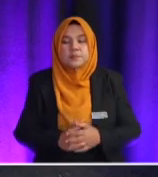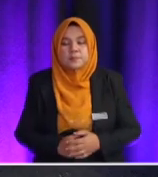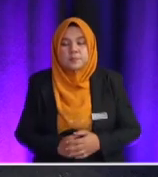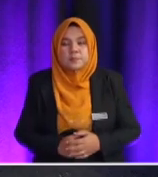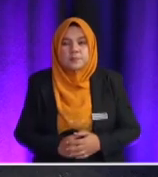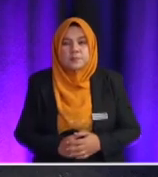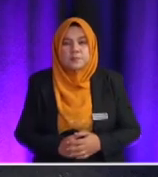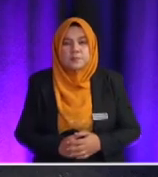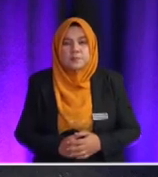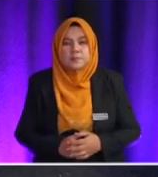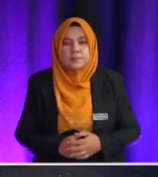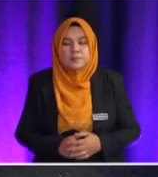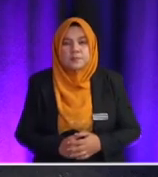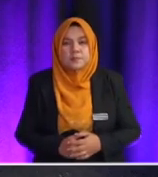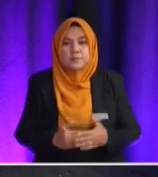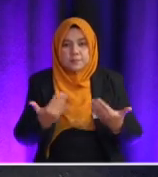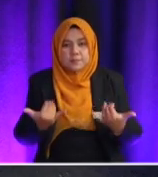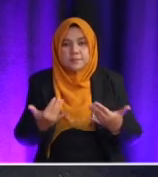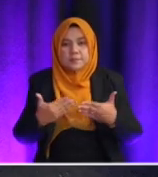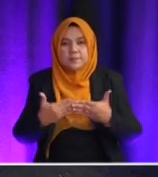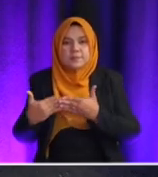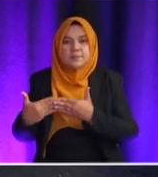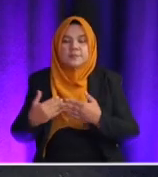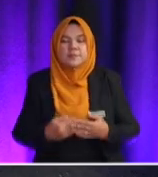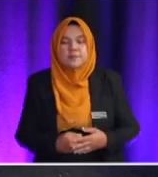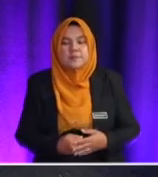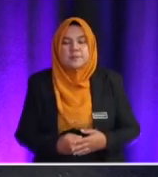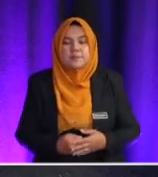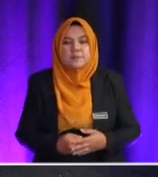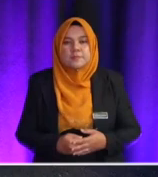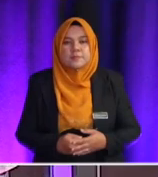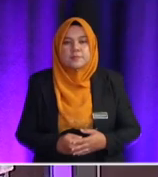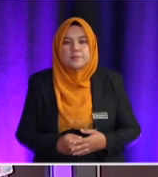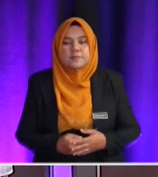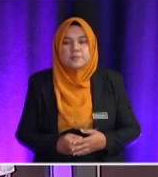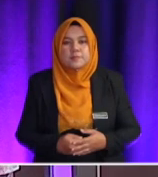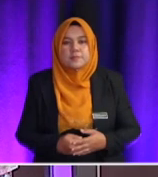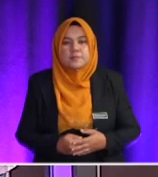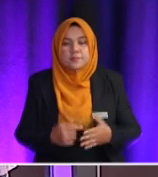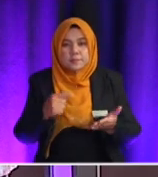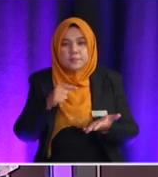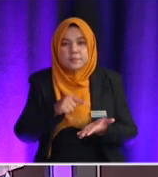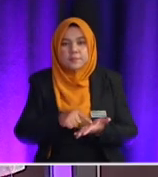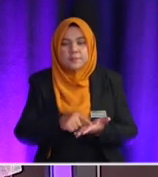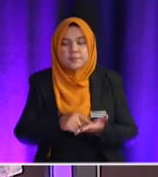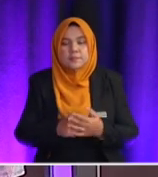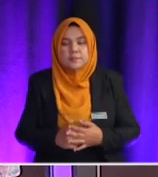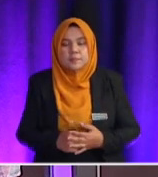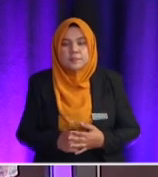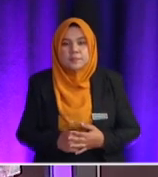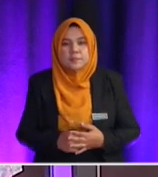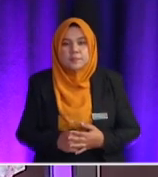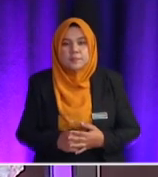teacher? Okay. Let's proceed with our lesson. Okay, thank you, Shafika. Mm-hmm. So for this segment, obviously our